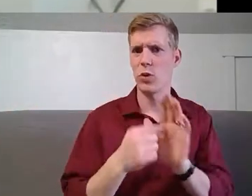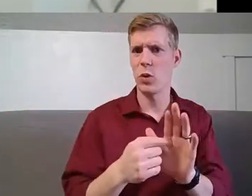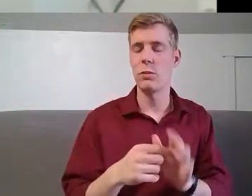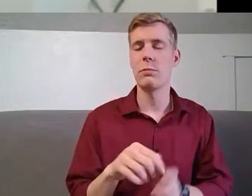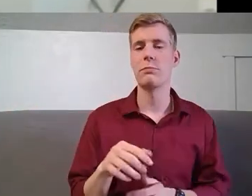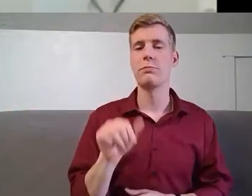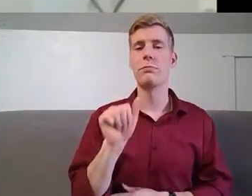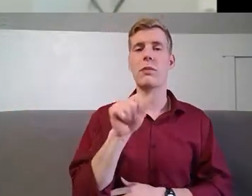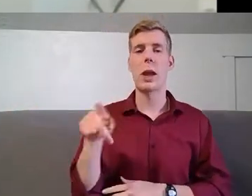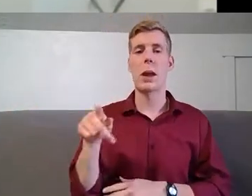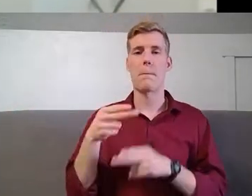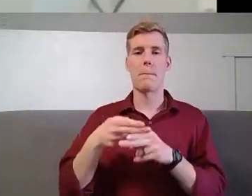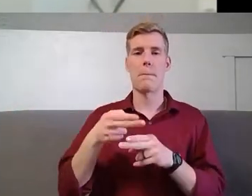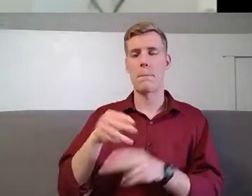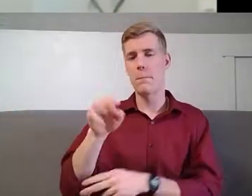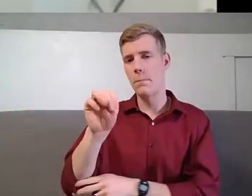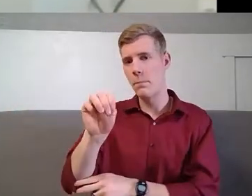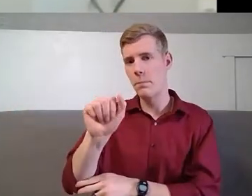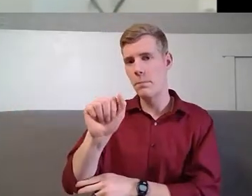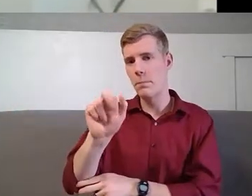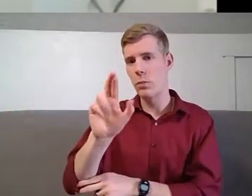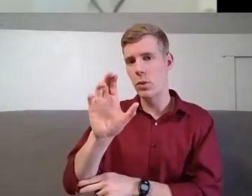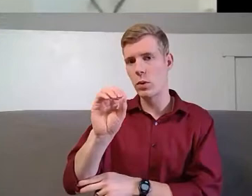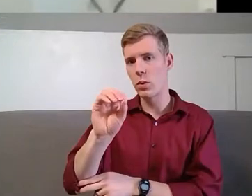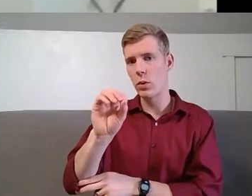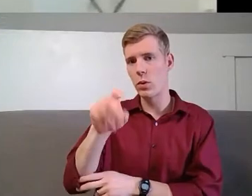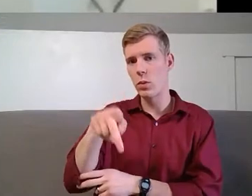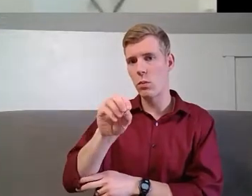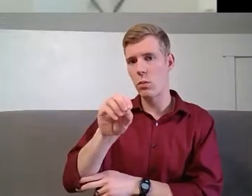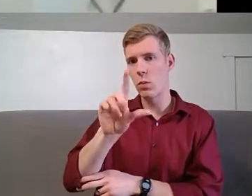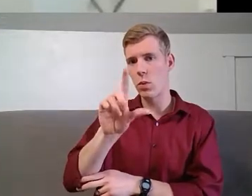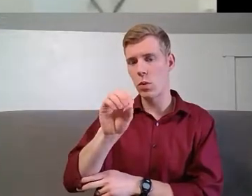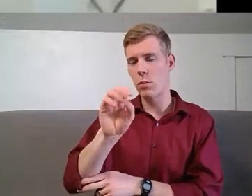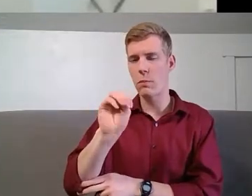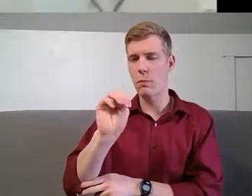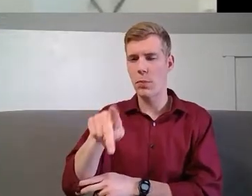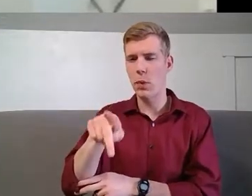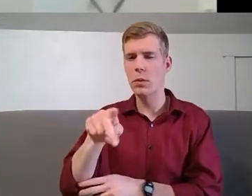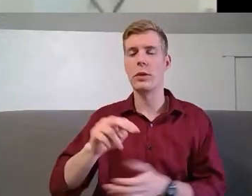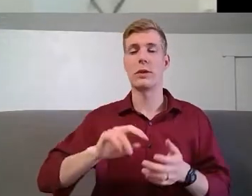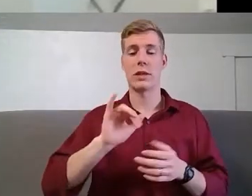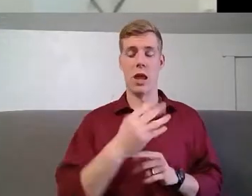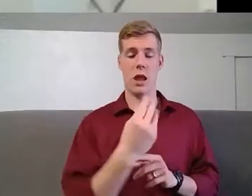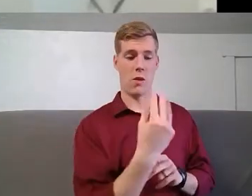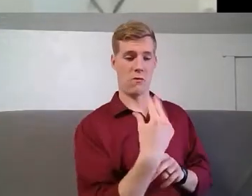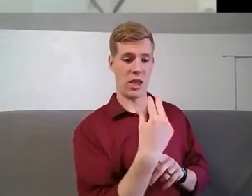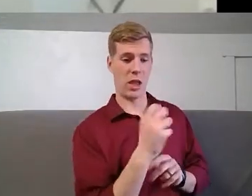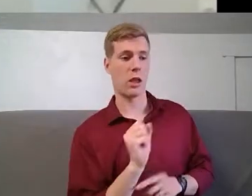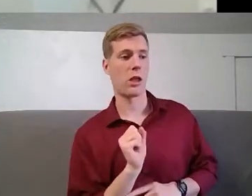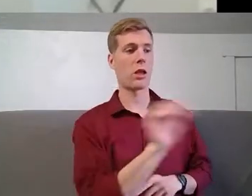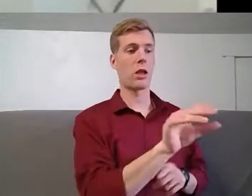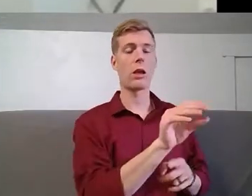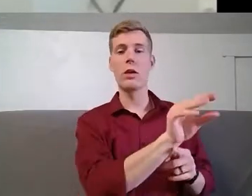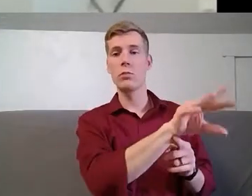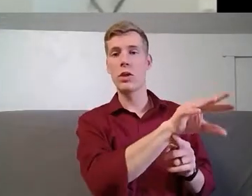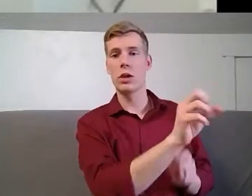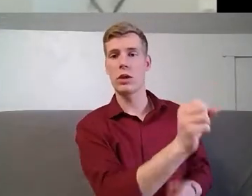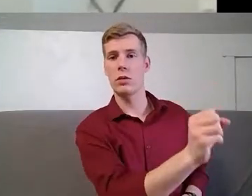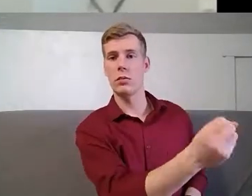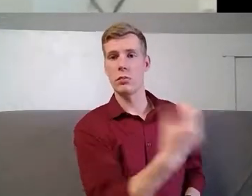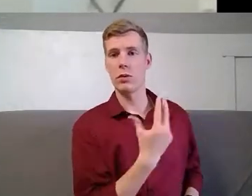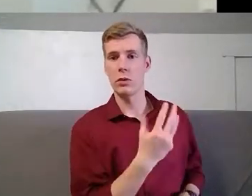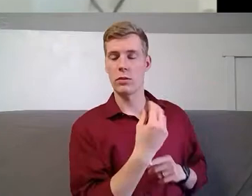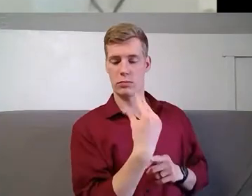called Marco Polo. And Marco Polo is recording messages back and forth to each other. So it's not